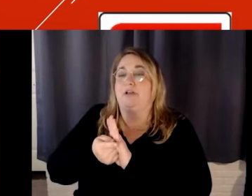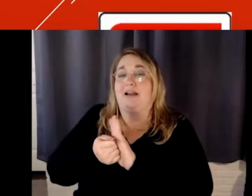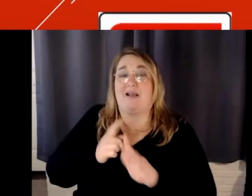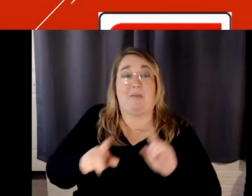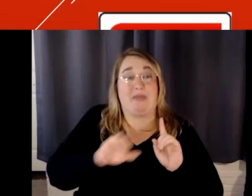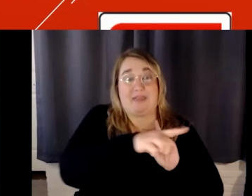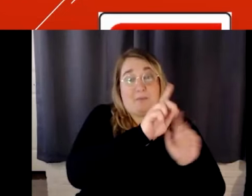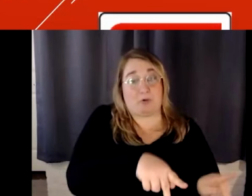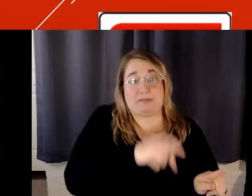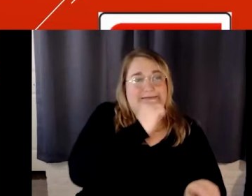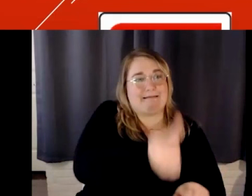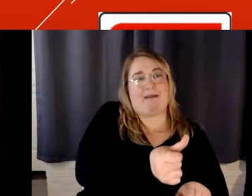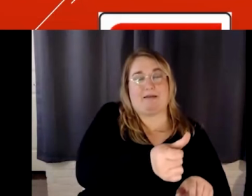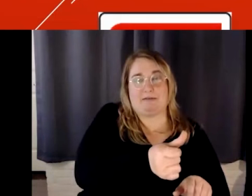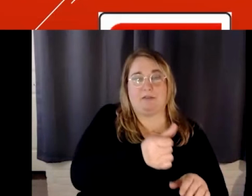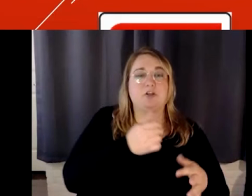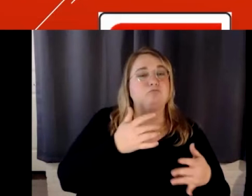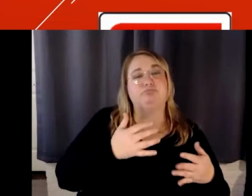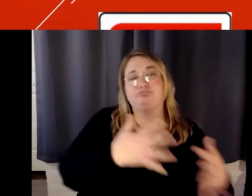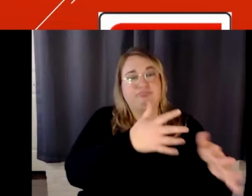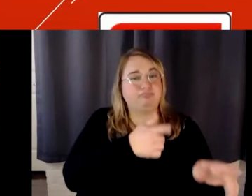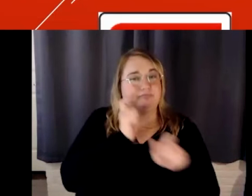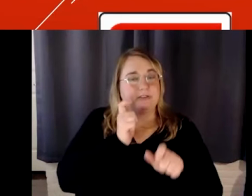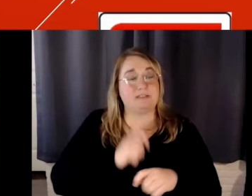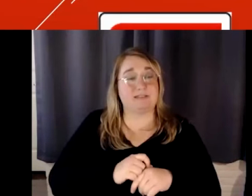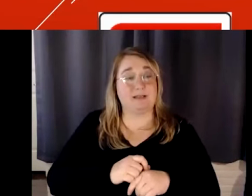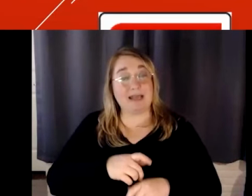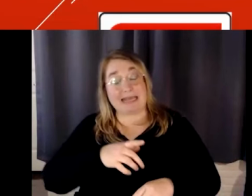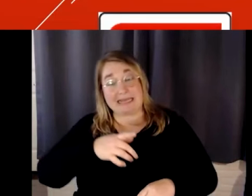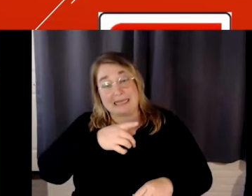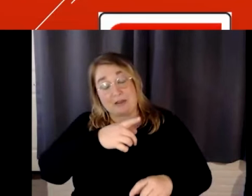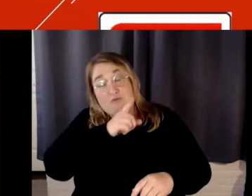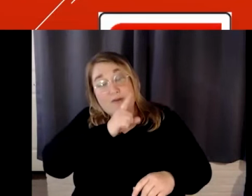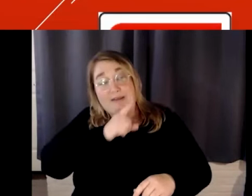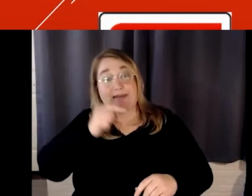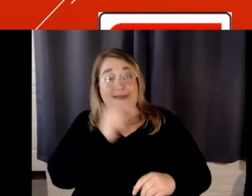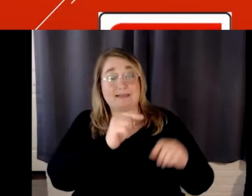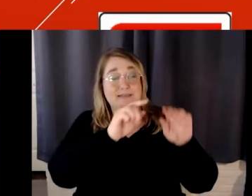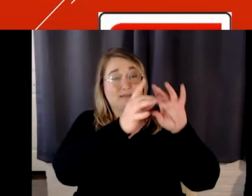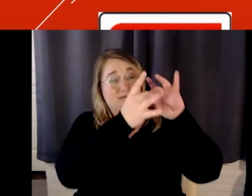So this is the assurance that they're not cheating anybody. They